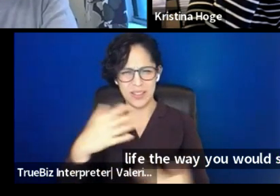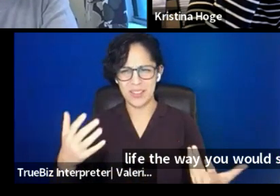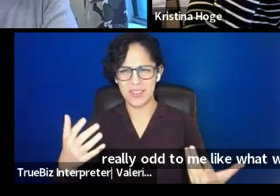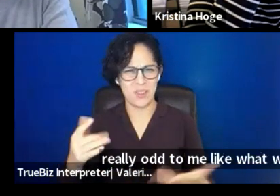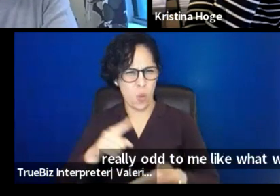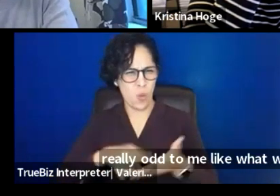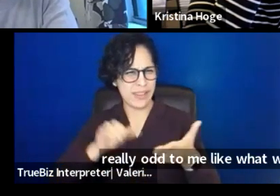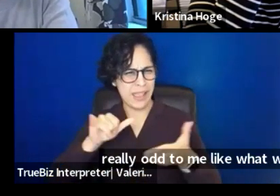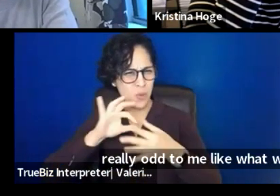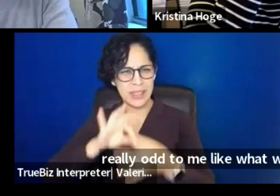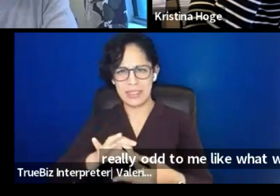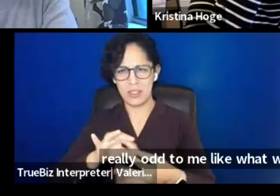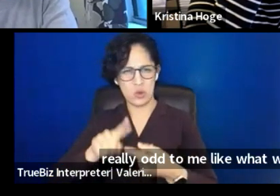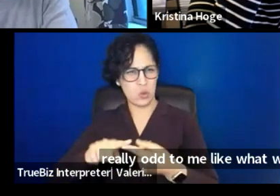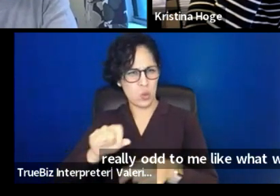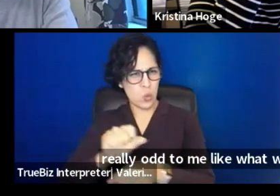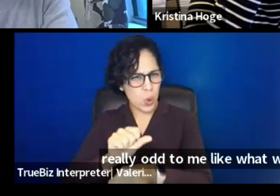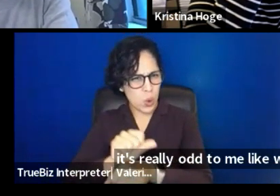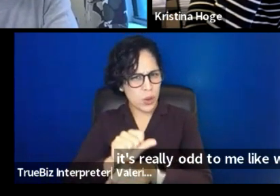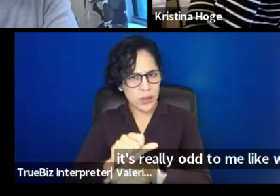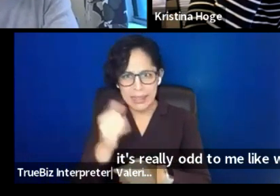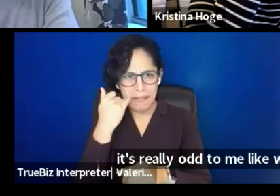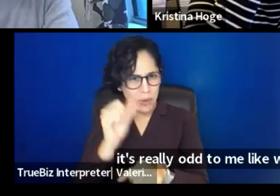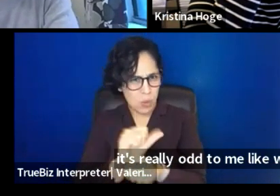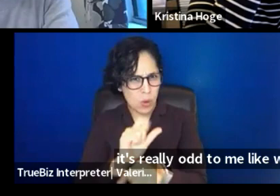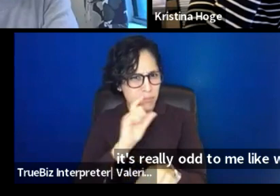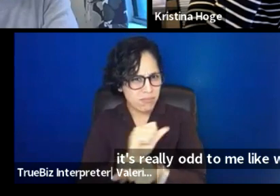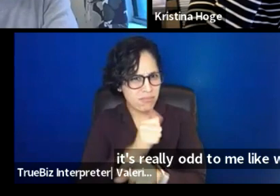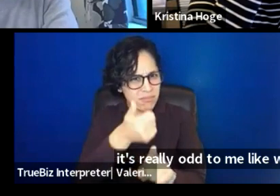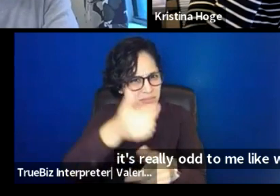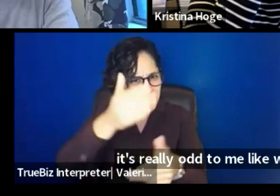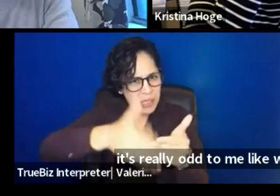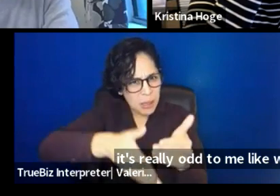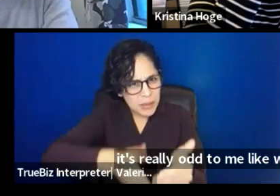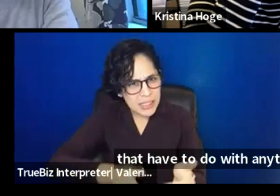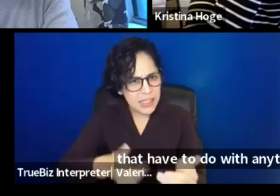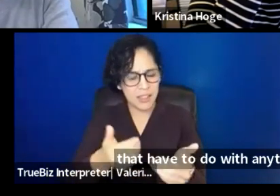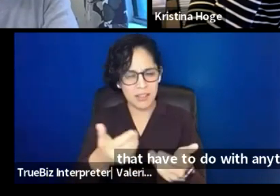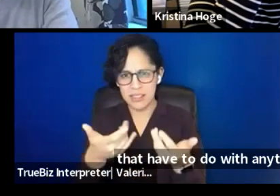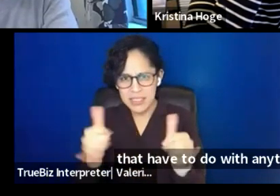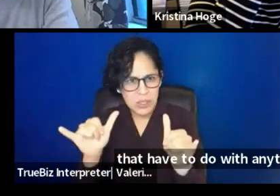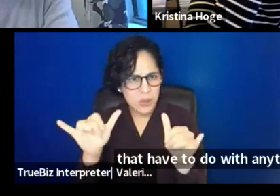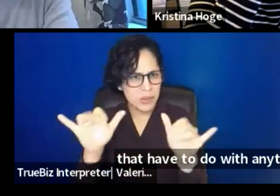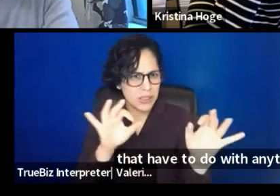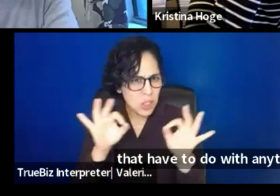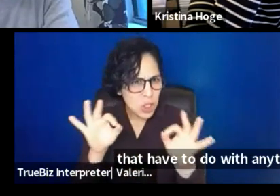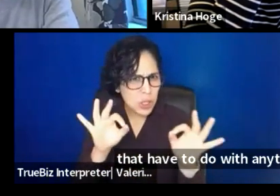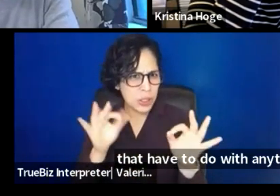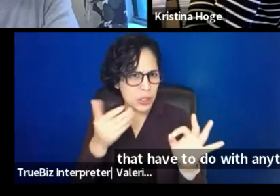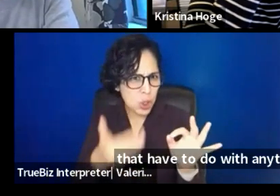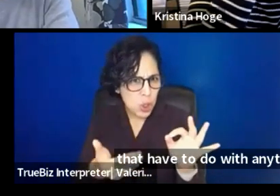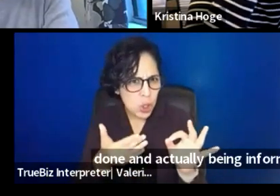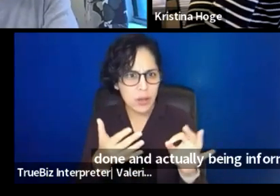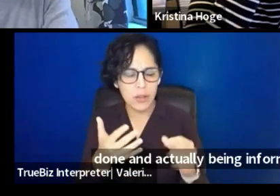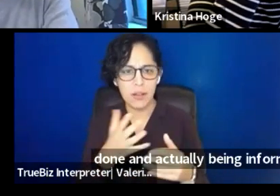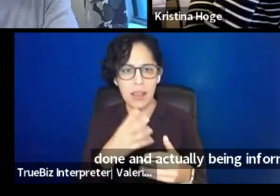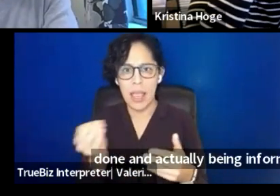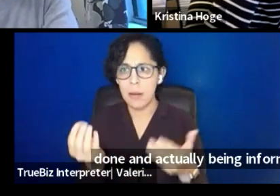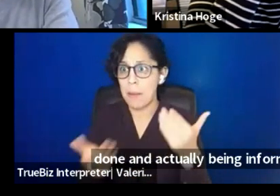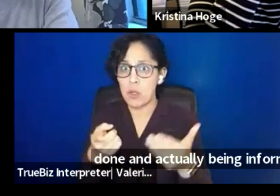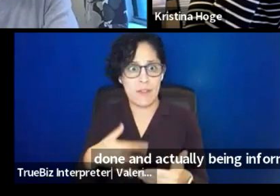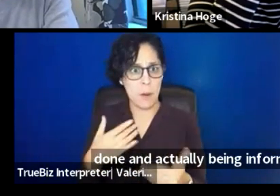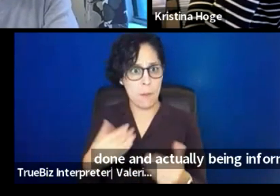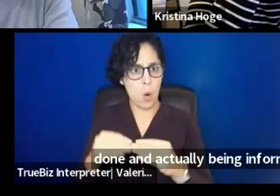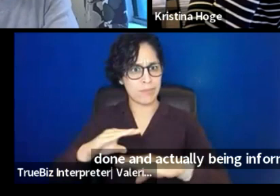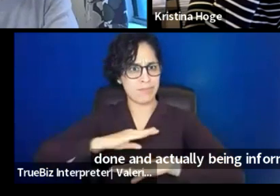what does that have to do with anything? Like if the work is being done and actually being informed and more filled out because your life has